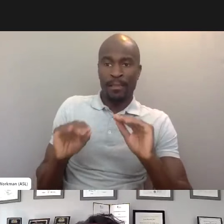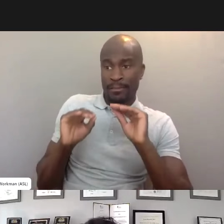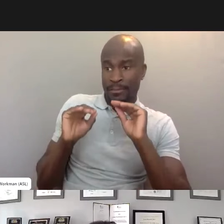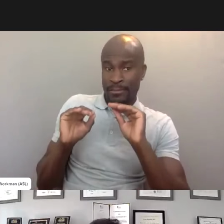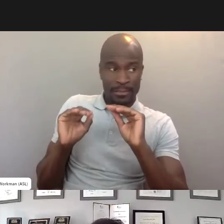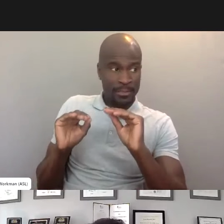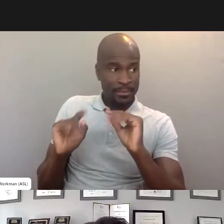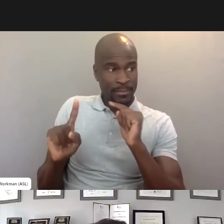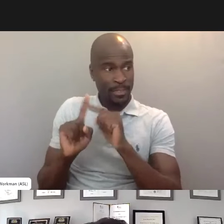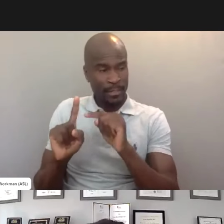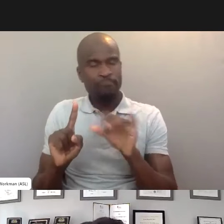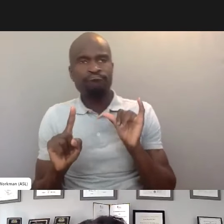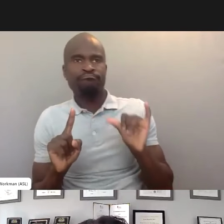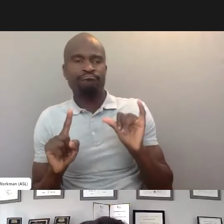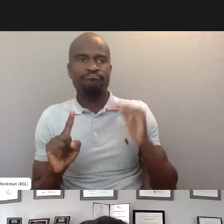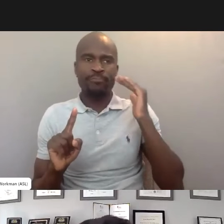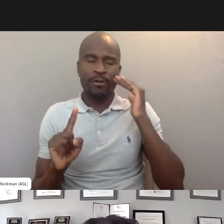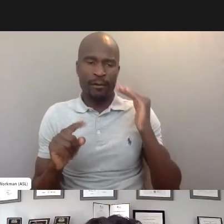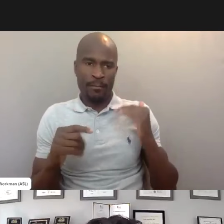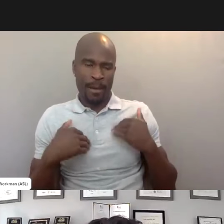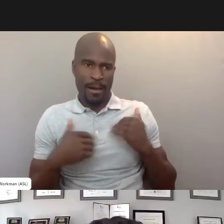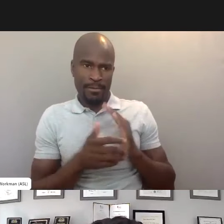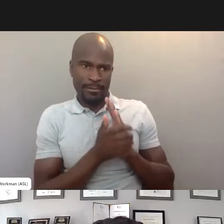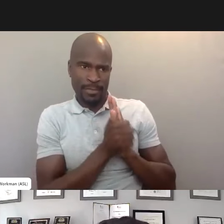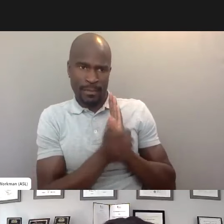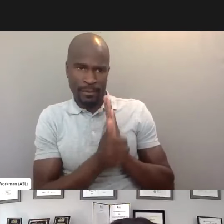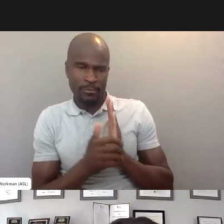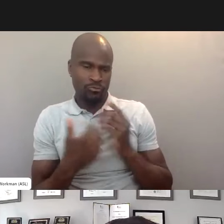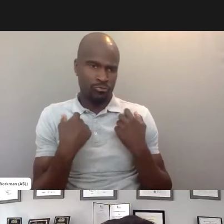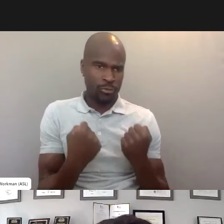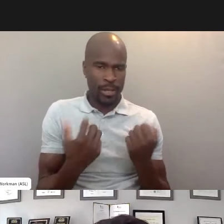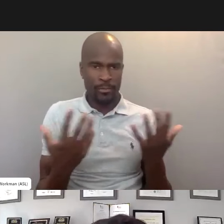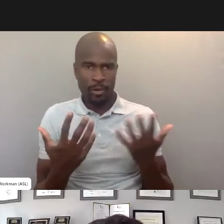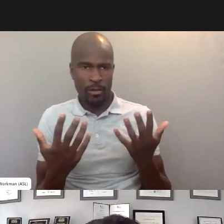meeting on a regular basis with the same victim, you can do that up to about 5 sessions.